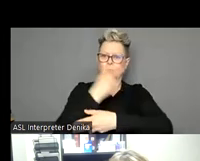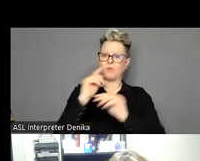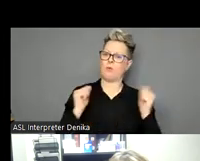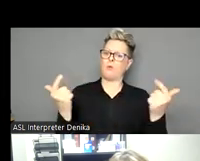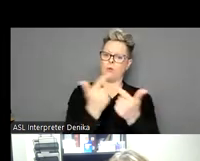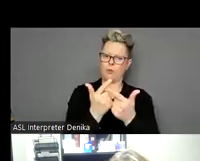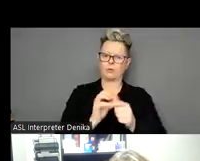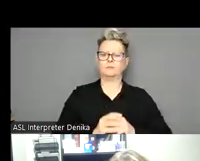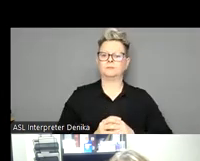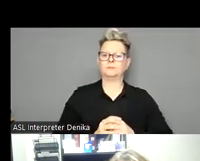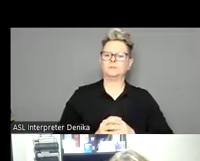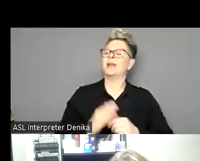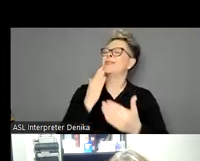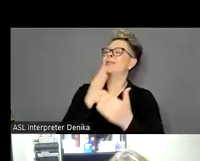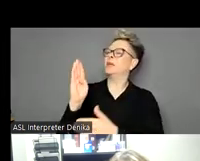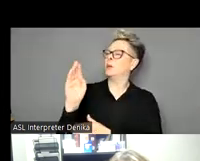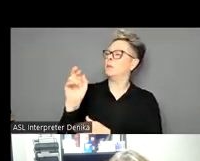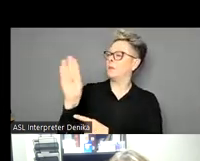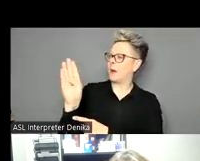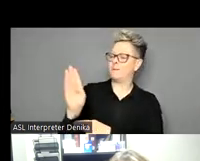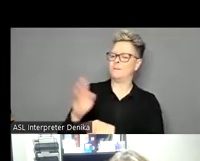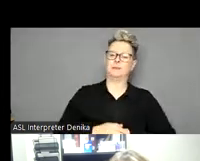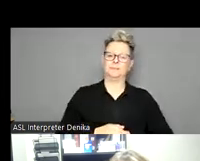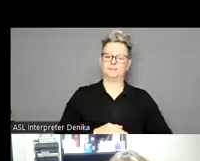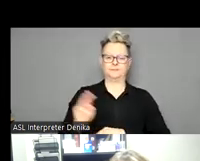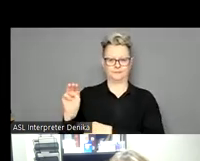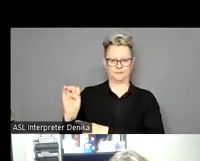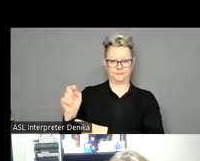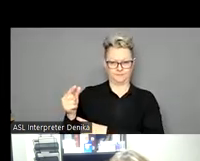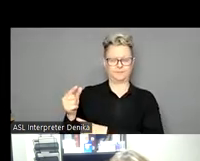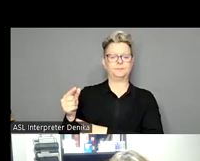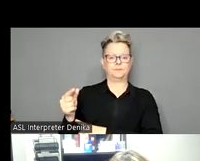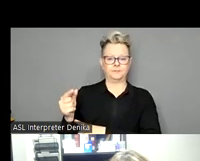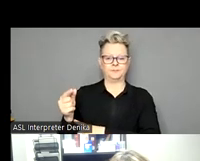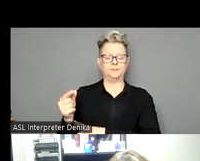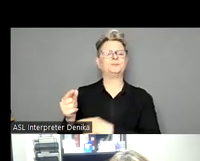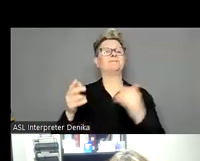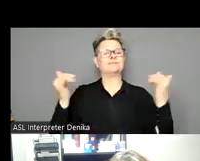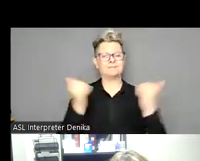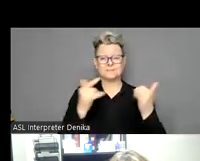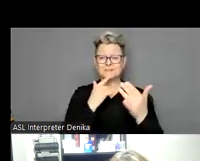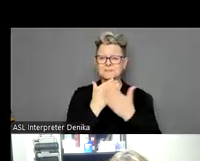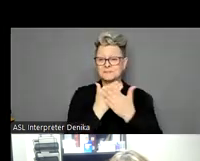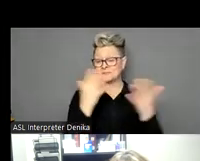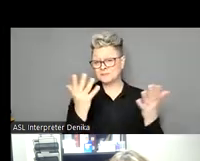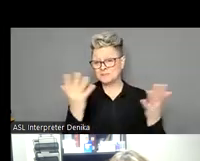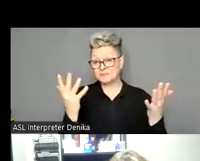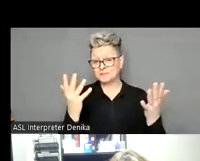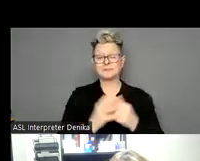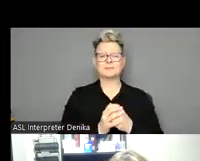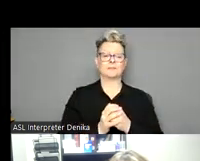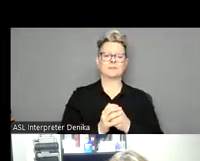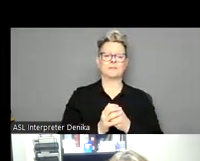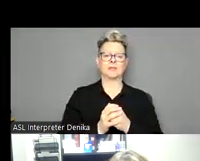Thank you, Barb. Welcome. So today we're going to be talking about, well, actually, our presenter